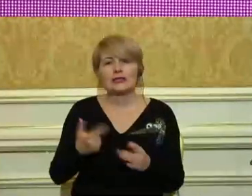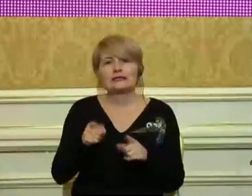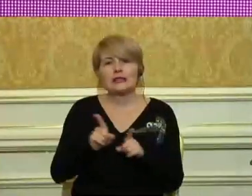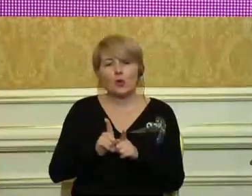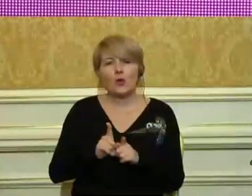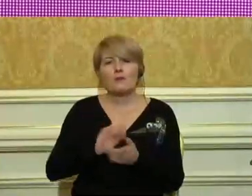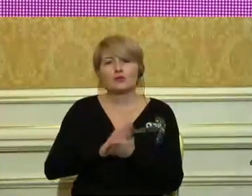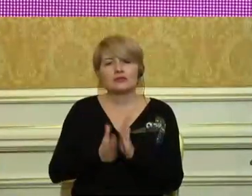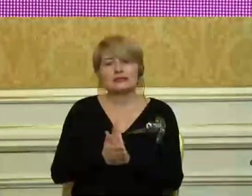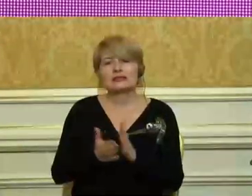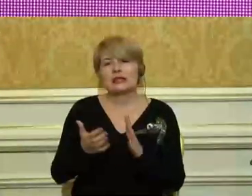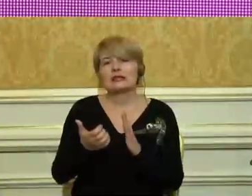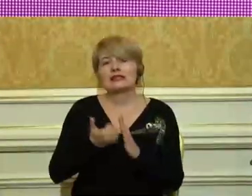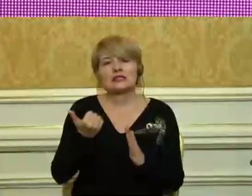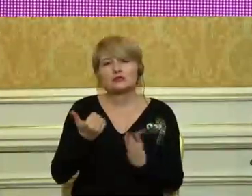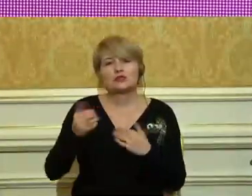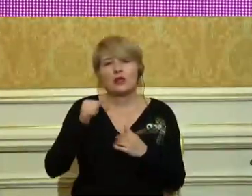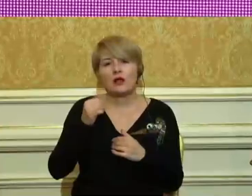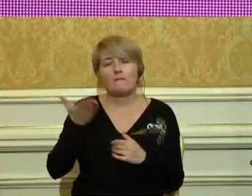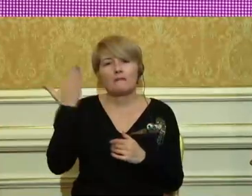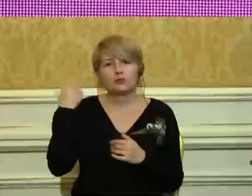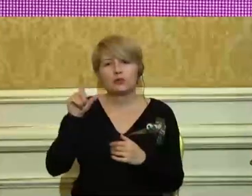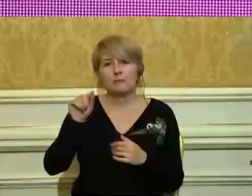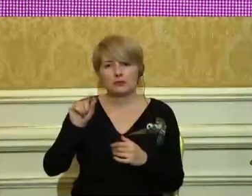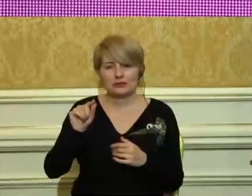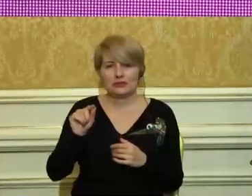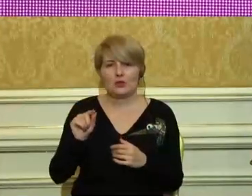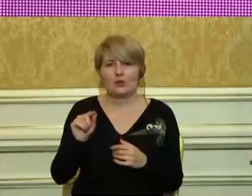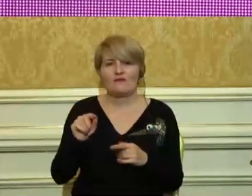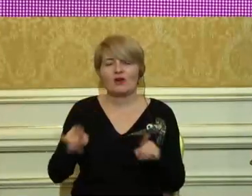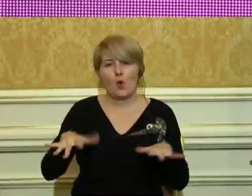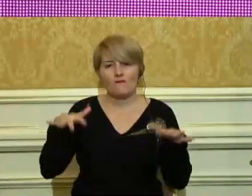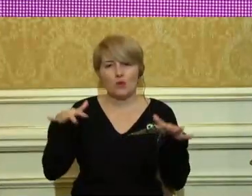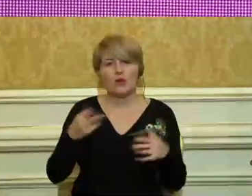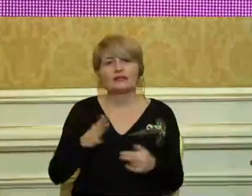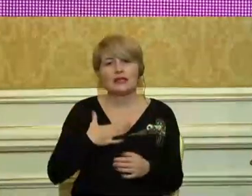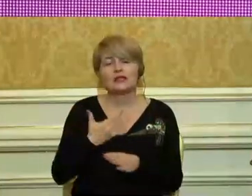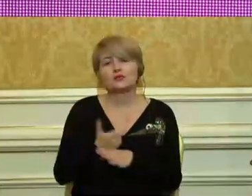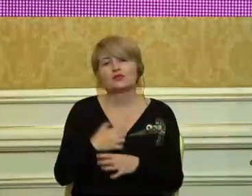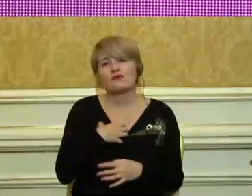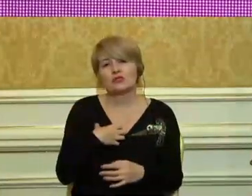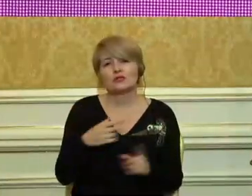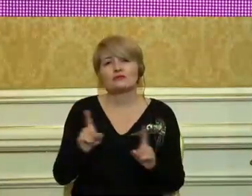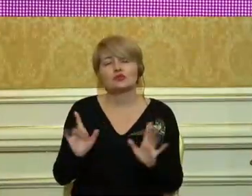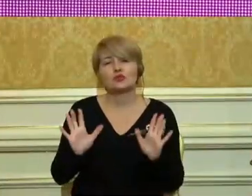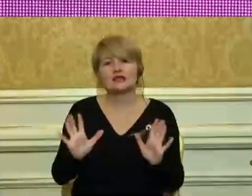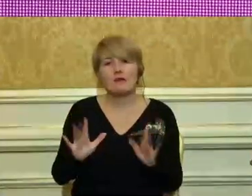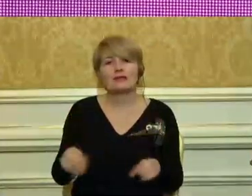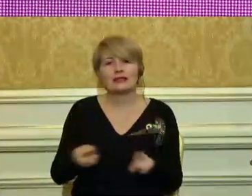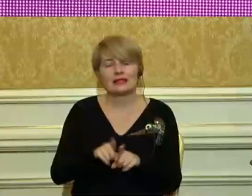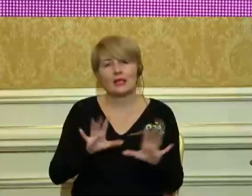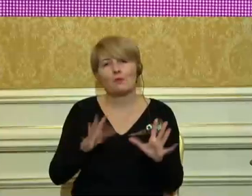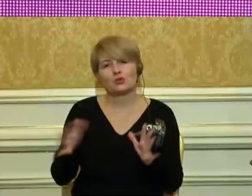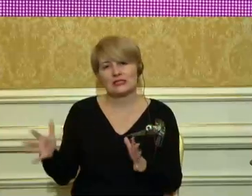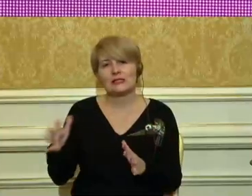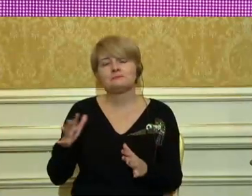security function. So, it's a very clear position. So, we wish we had this position last Monday,